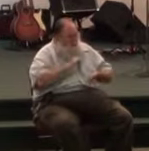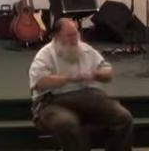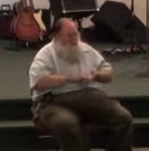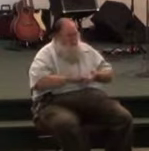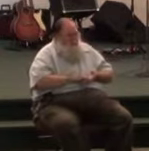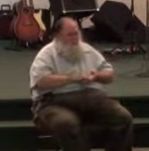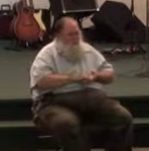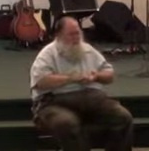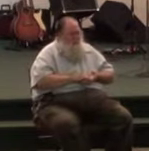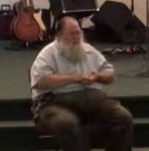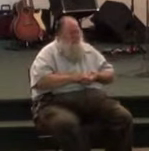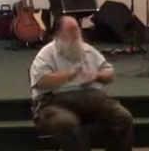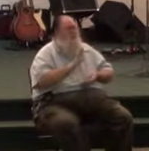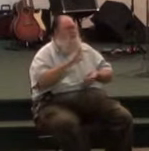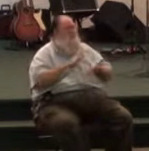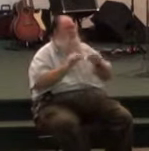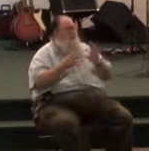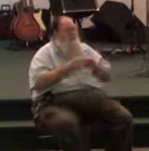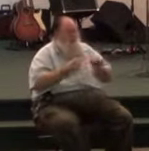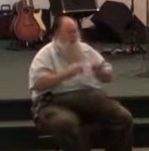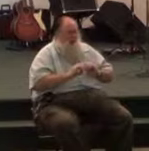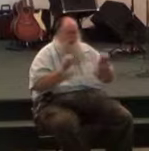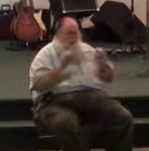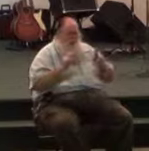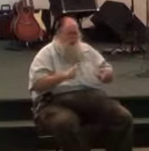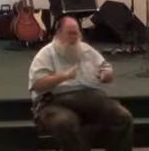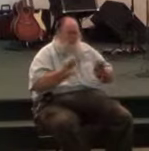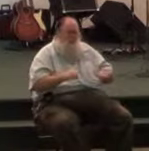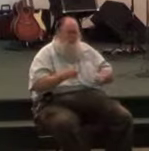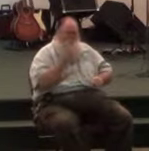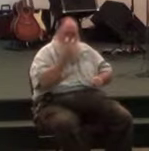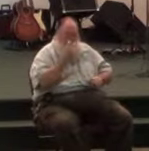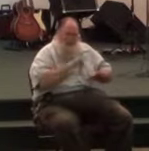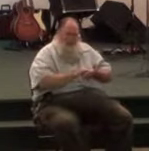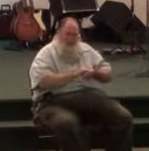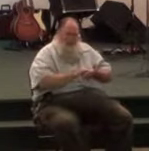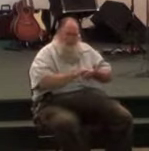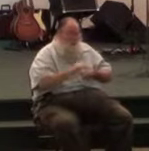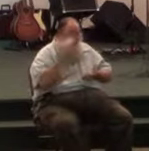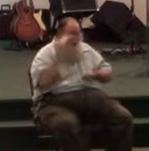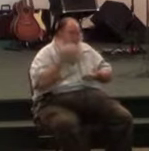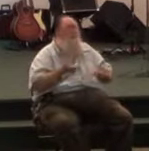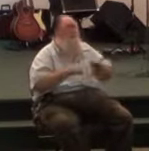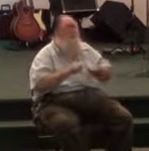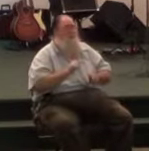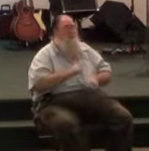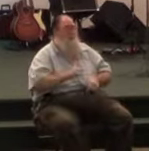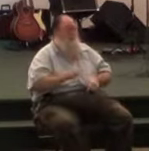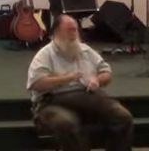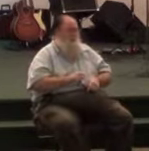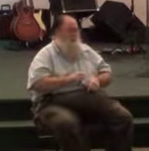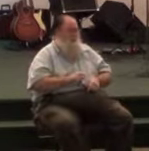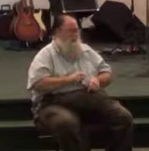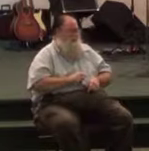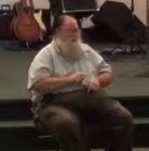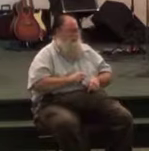It's your story, and no one can doubt it because it happened to you. There's